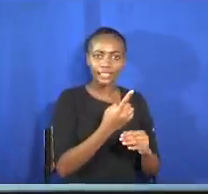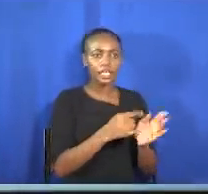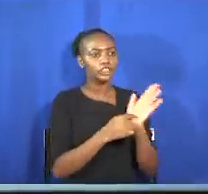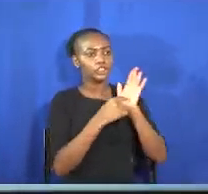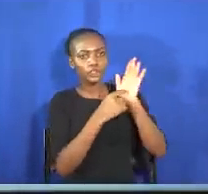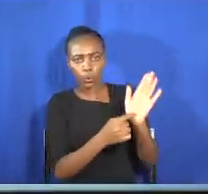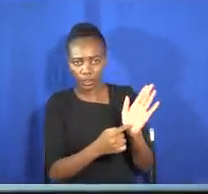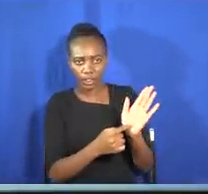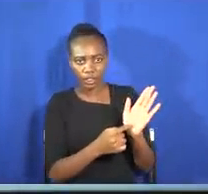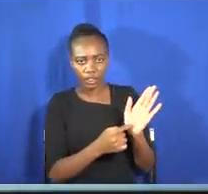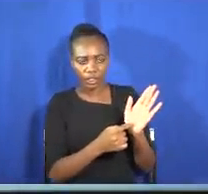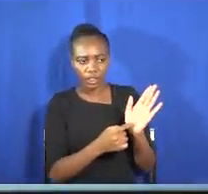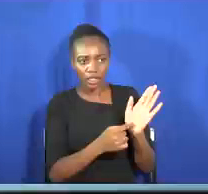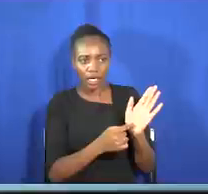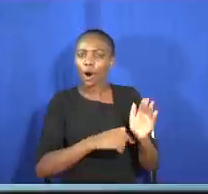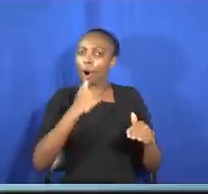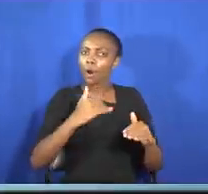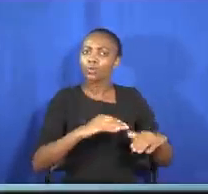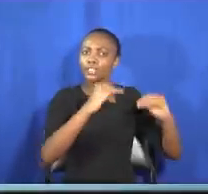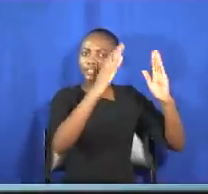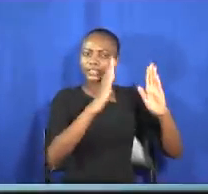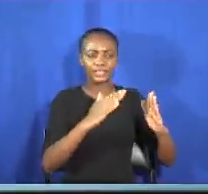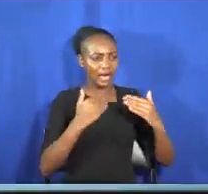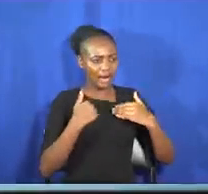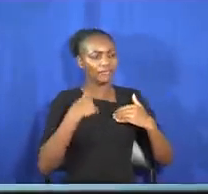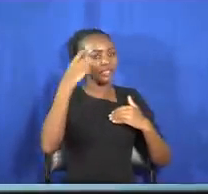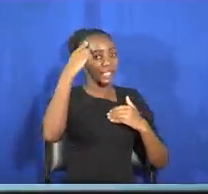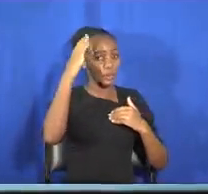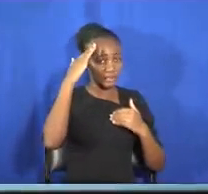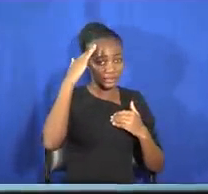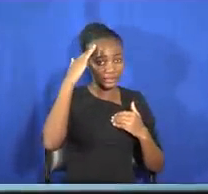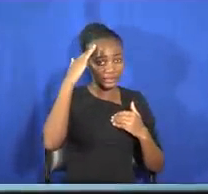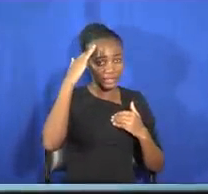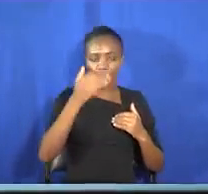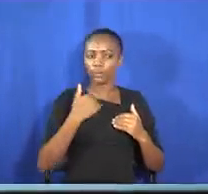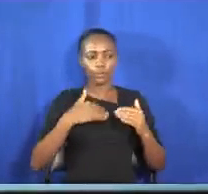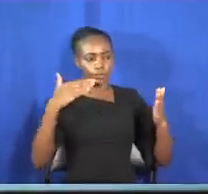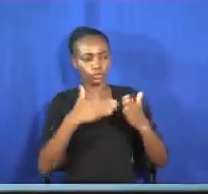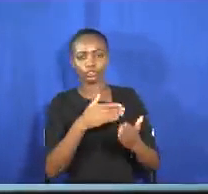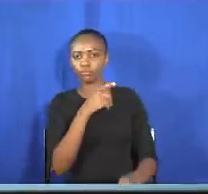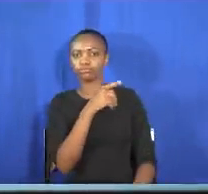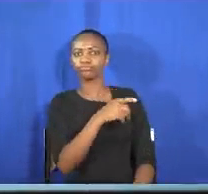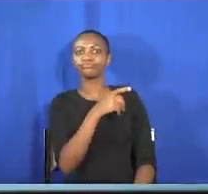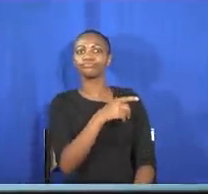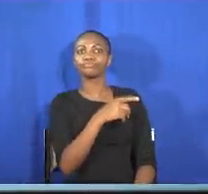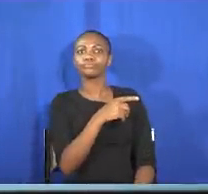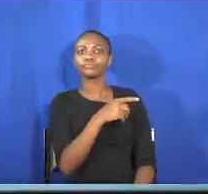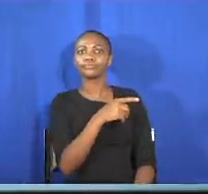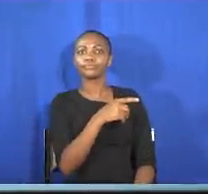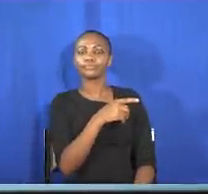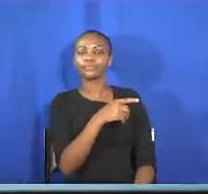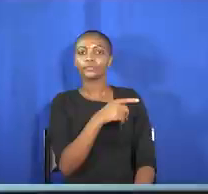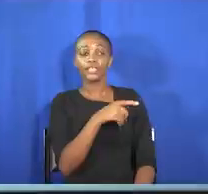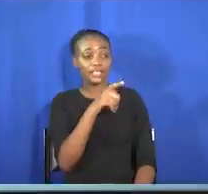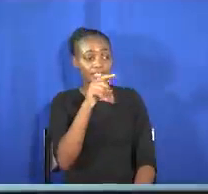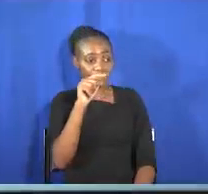teacher demonstrating. The teacher is the reservoir of knowledge, and is banking